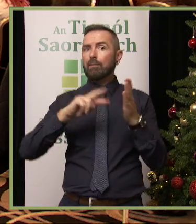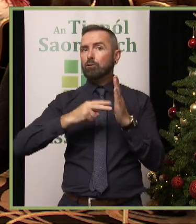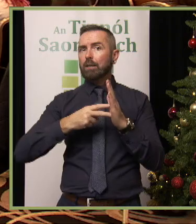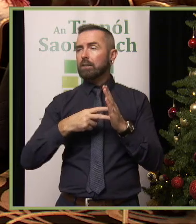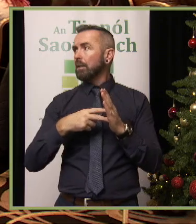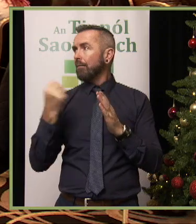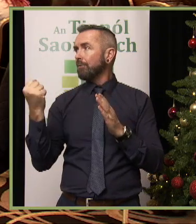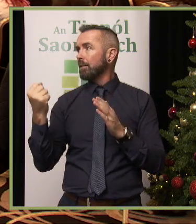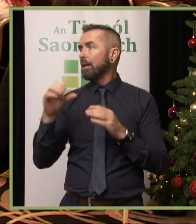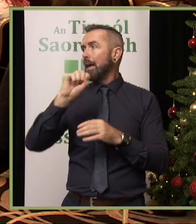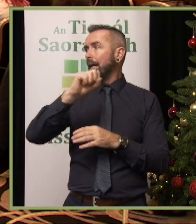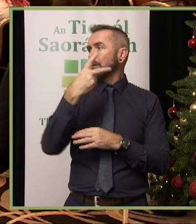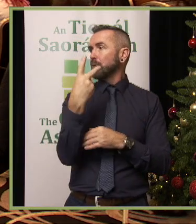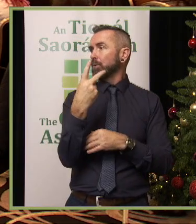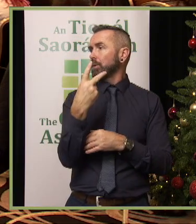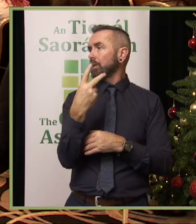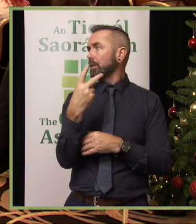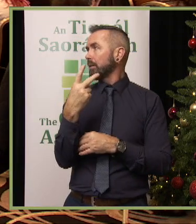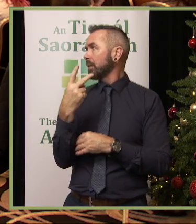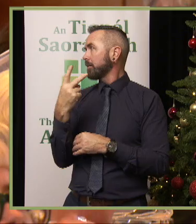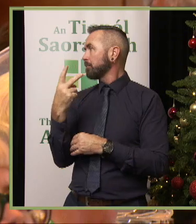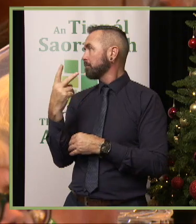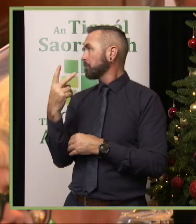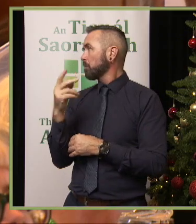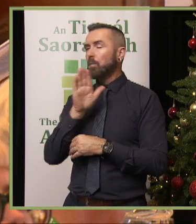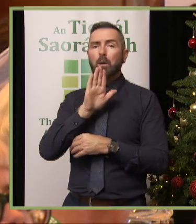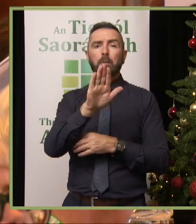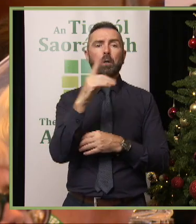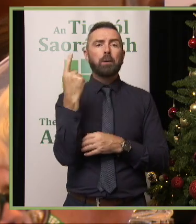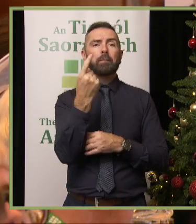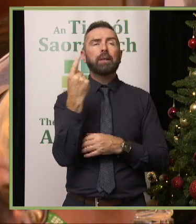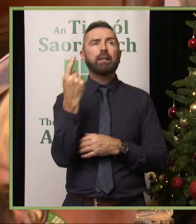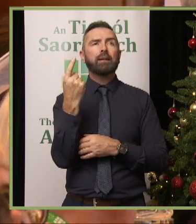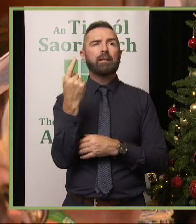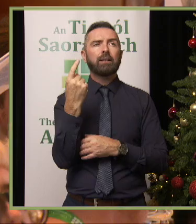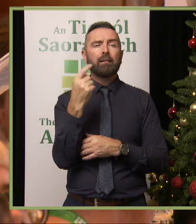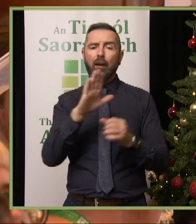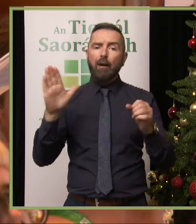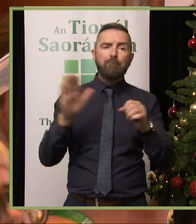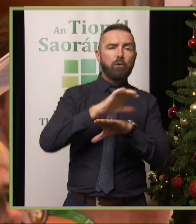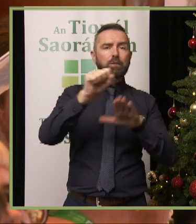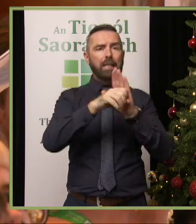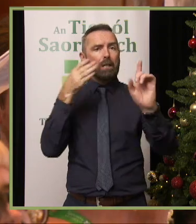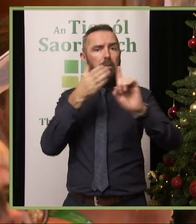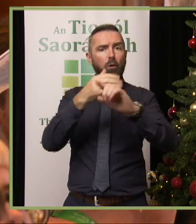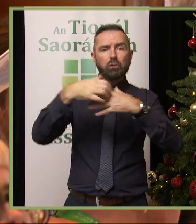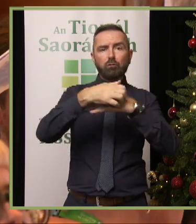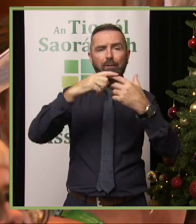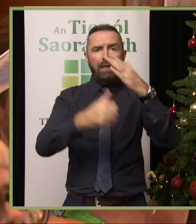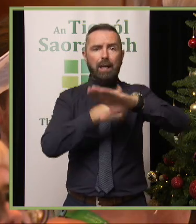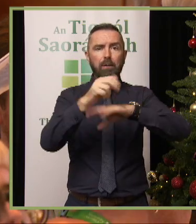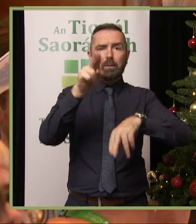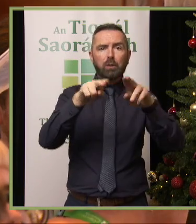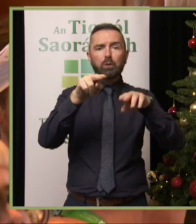Yeah. S2. Just there must be a whole of state approach to drafting and implementing a new statutory